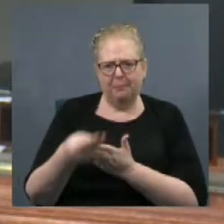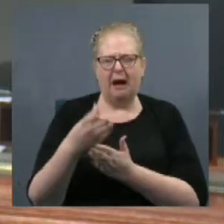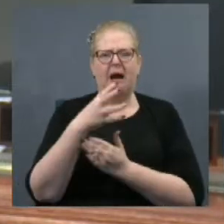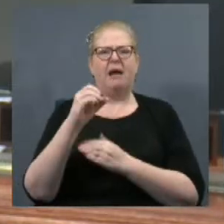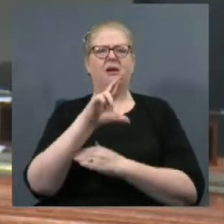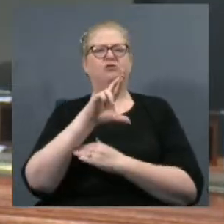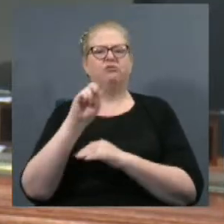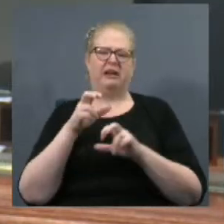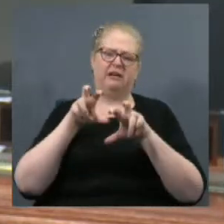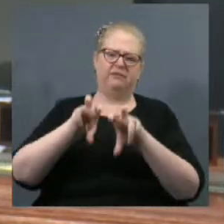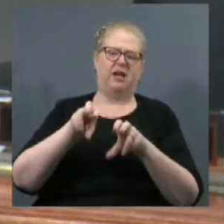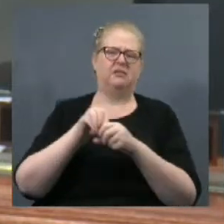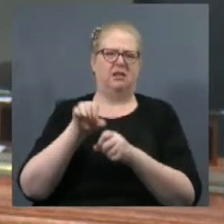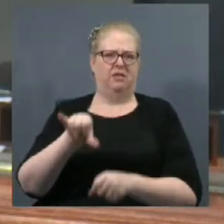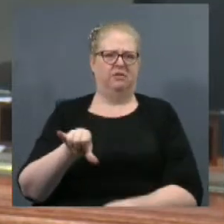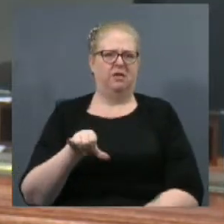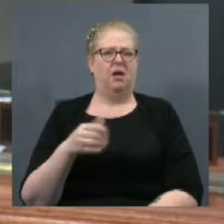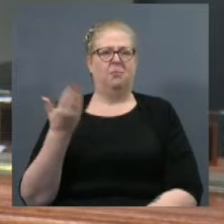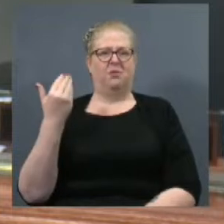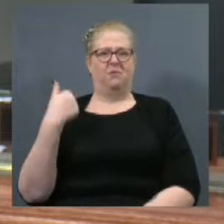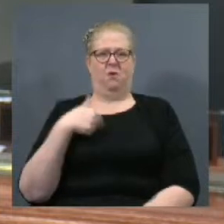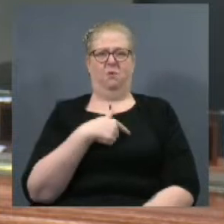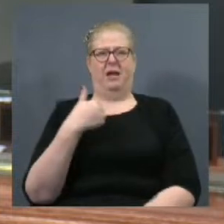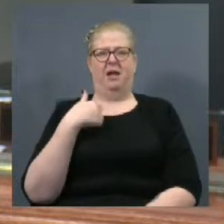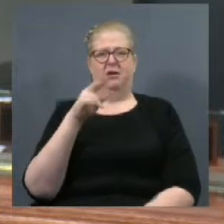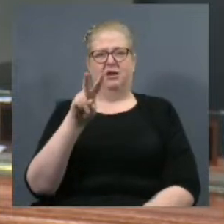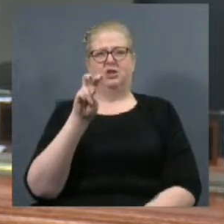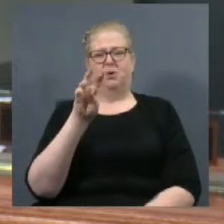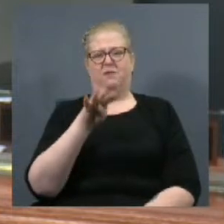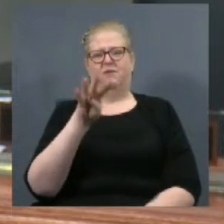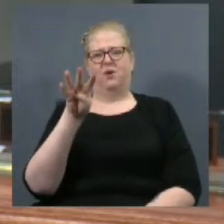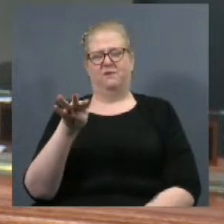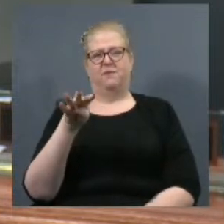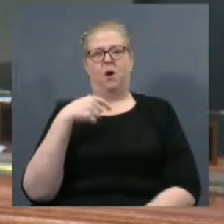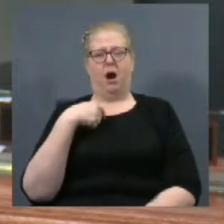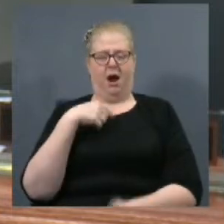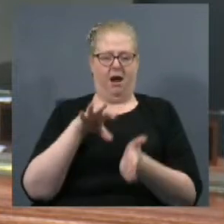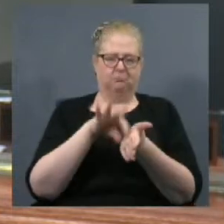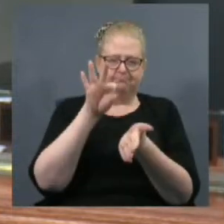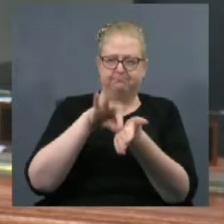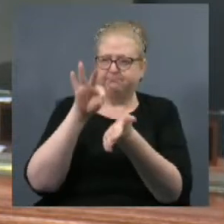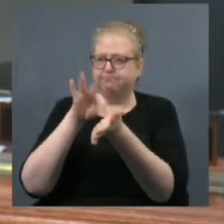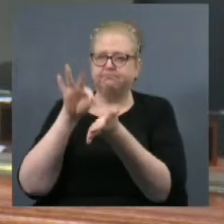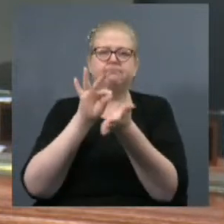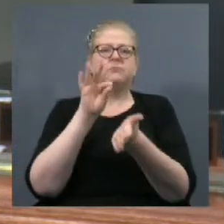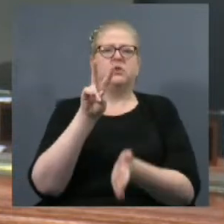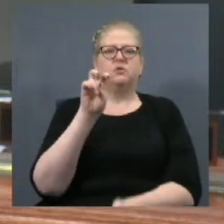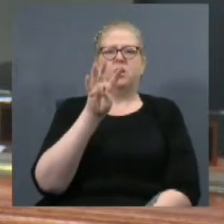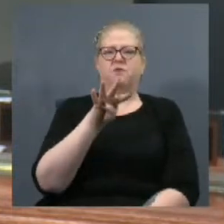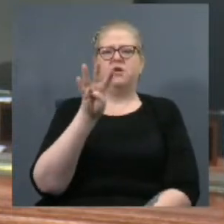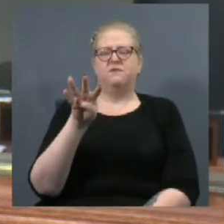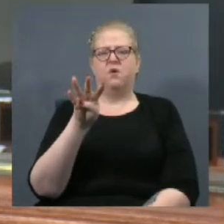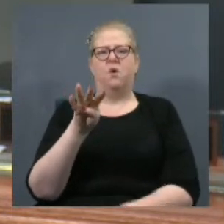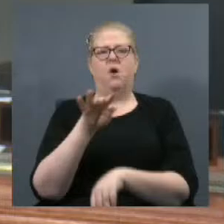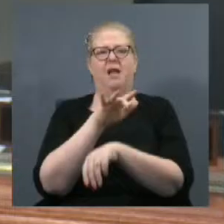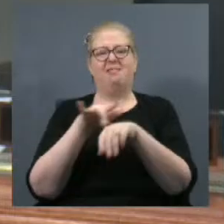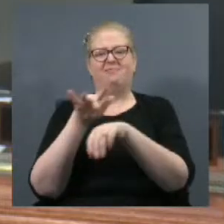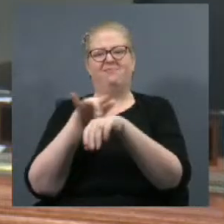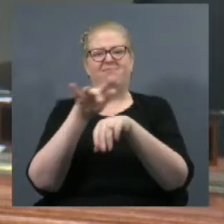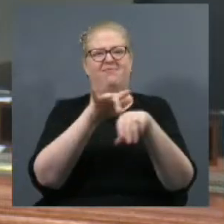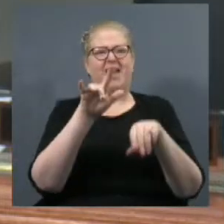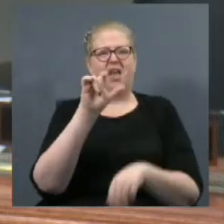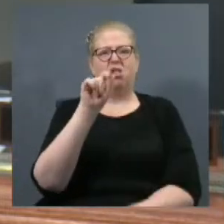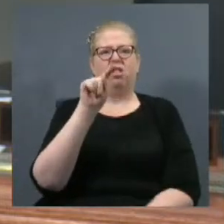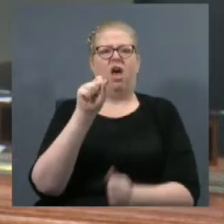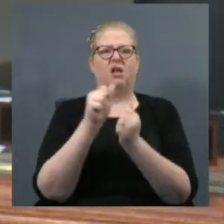we have 244 vacant weed lots in this city, and we have 259 lots of